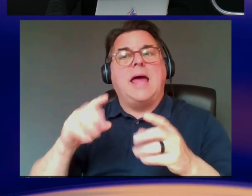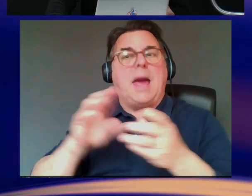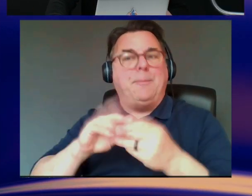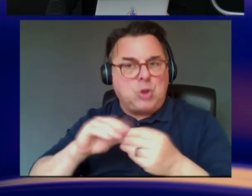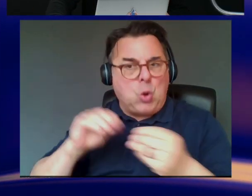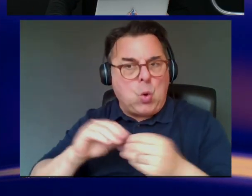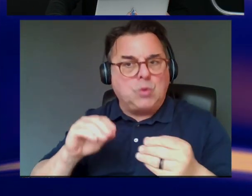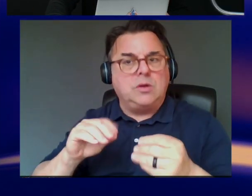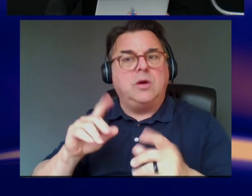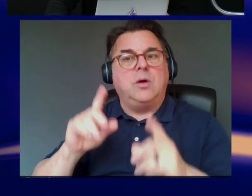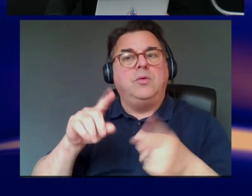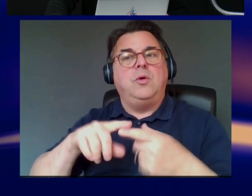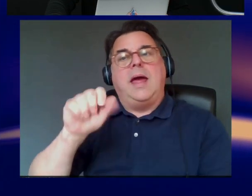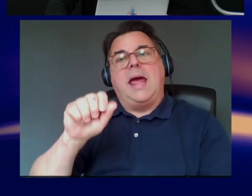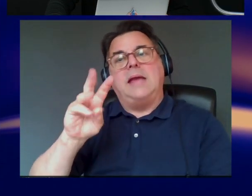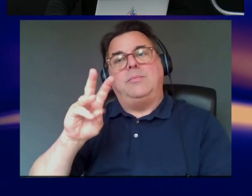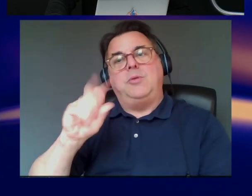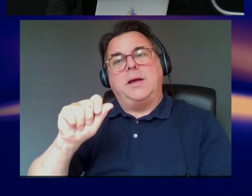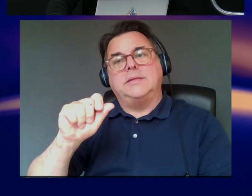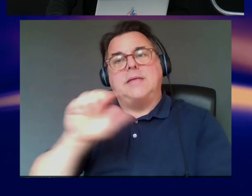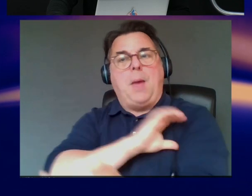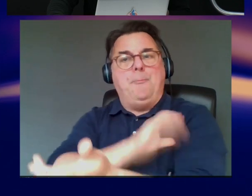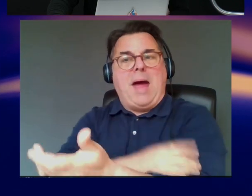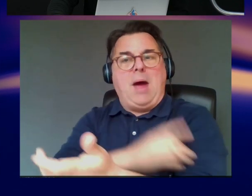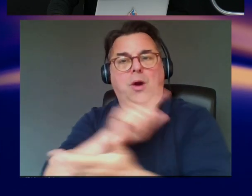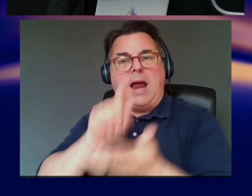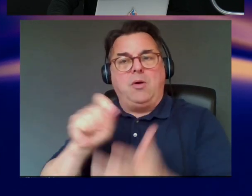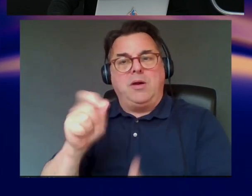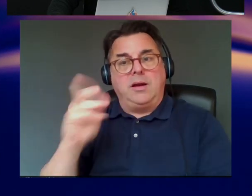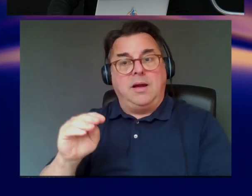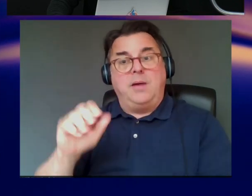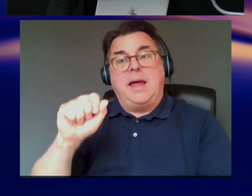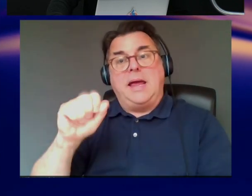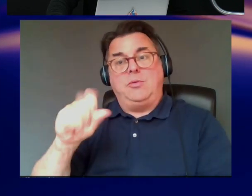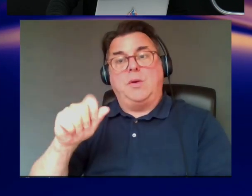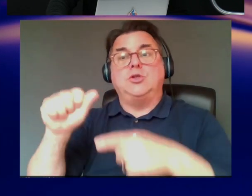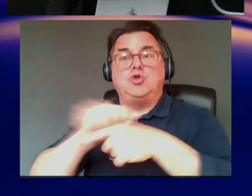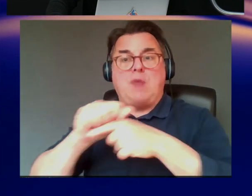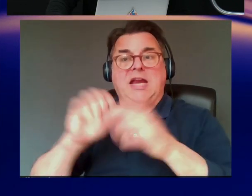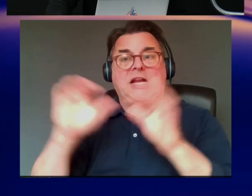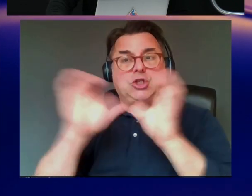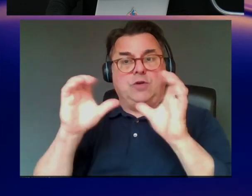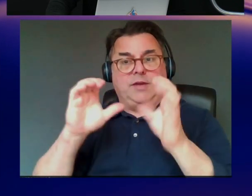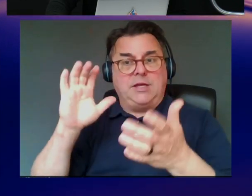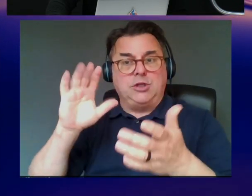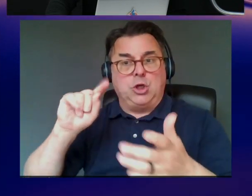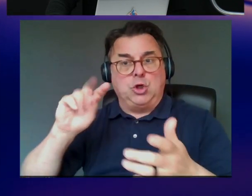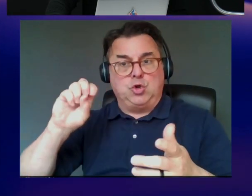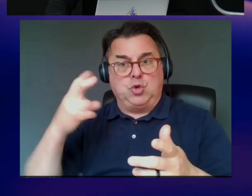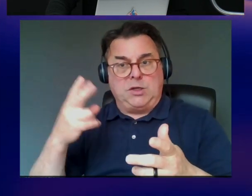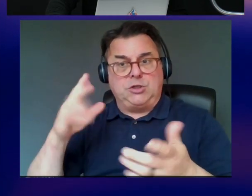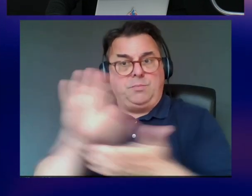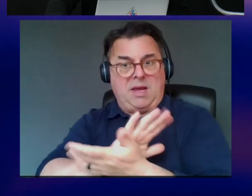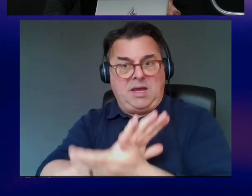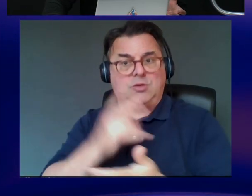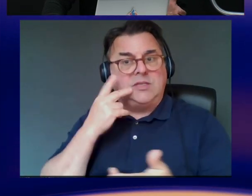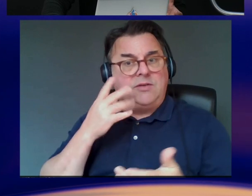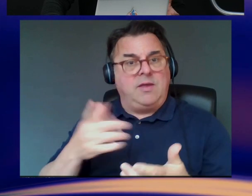episodes. So we have our AWS Power Hour session that people can go to. They have a whole landing page. There are 6